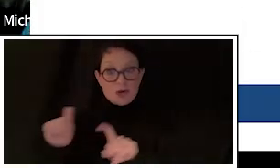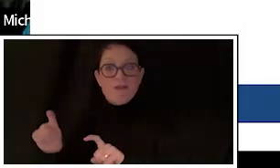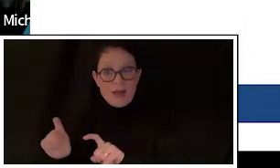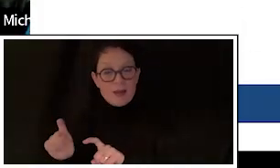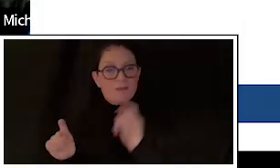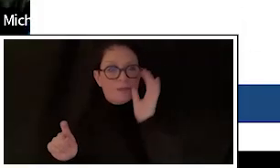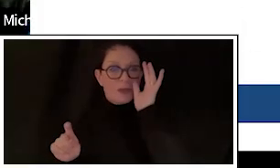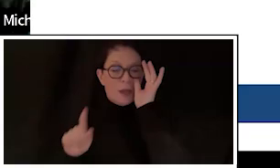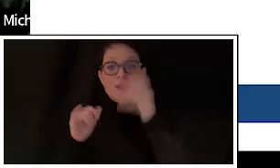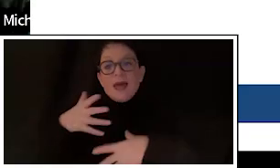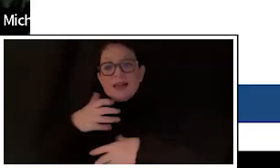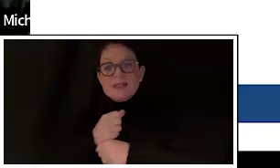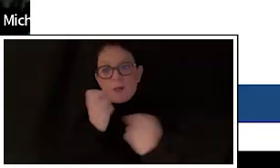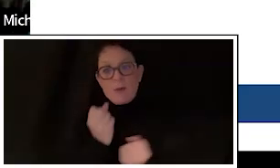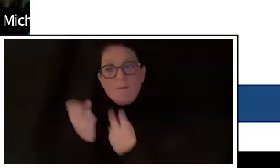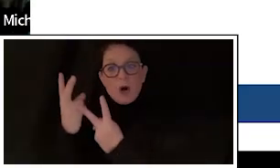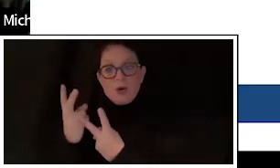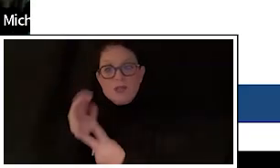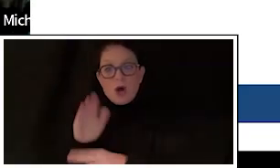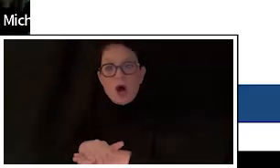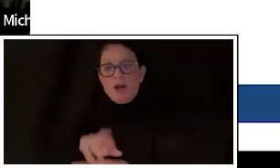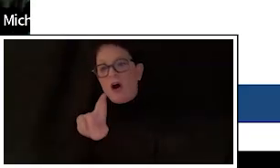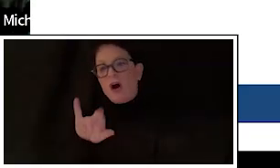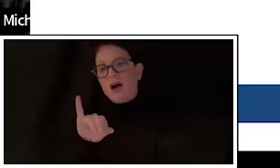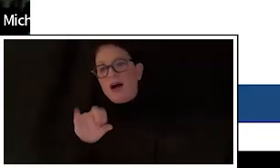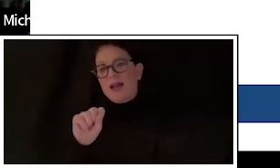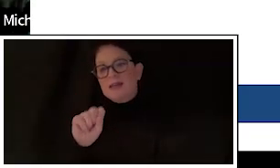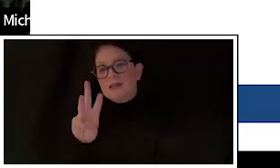and that summary will be posted on